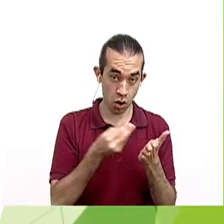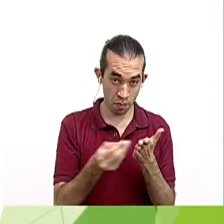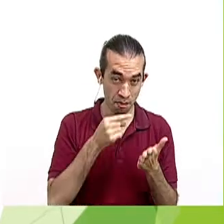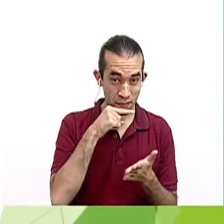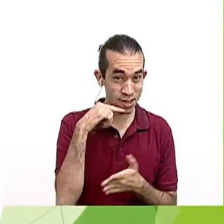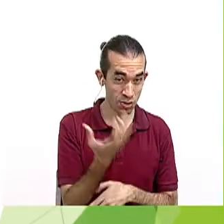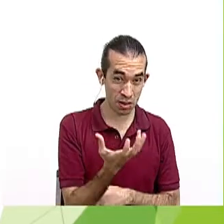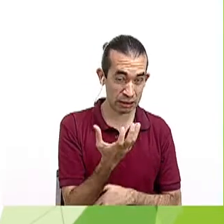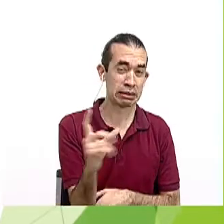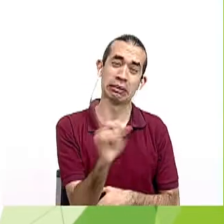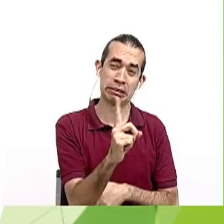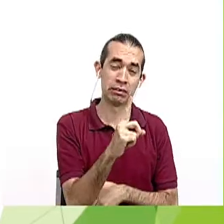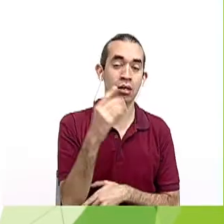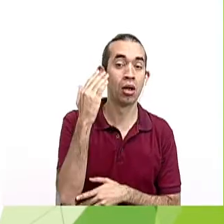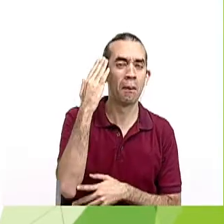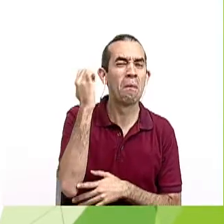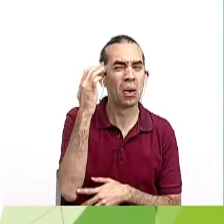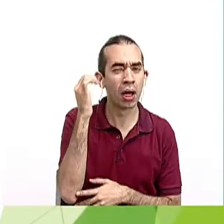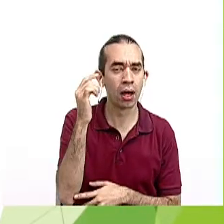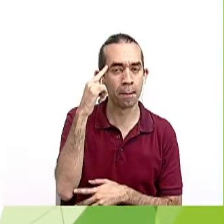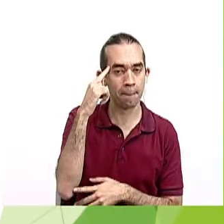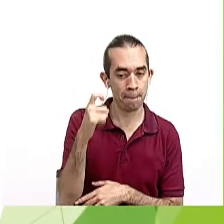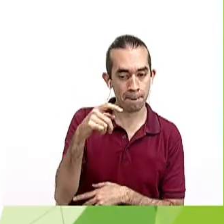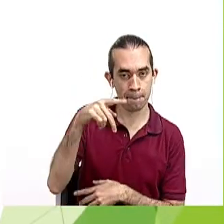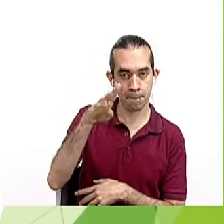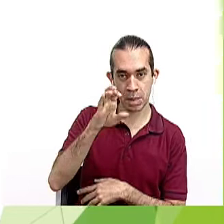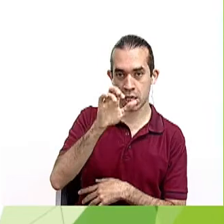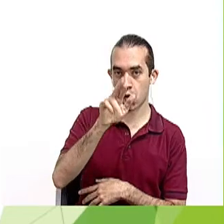money. Okay, the next one, please.